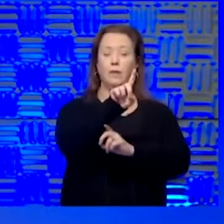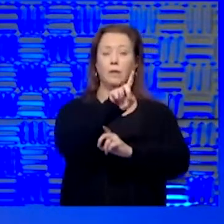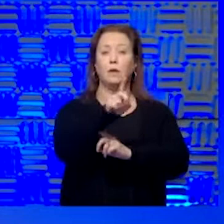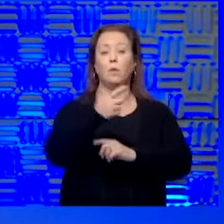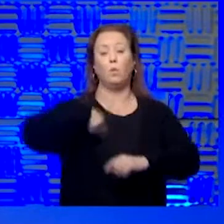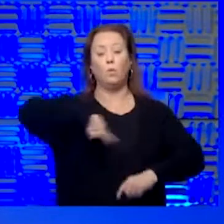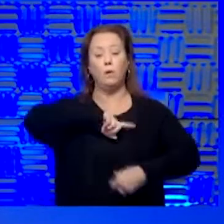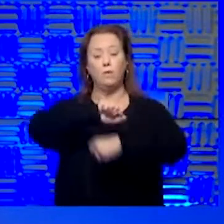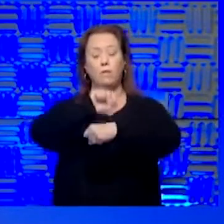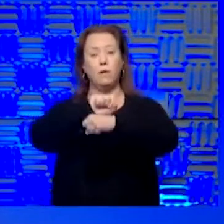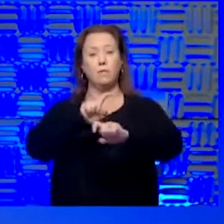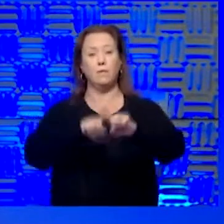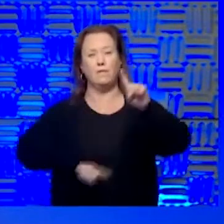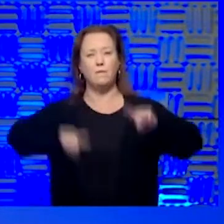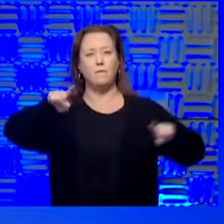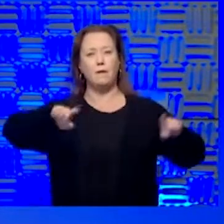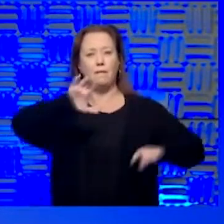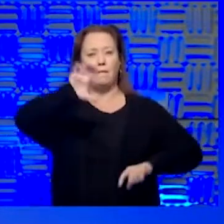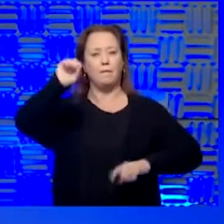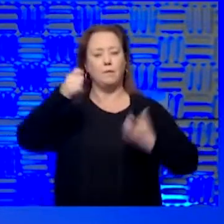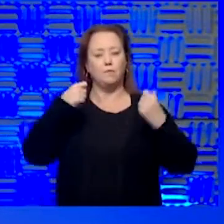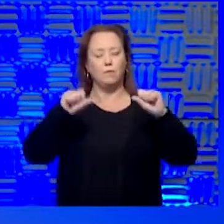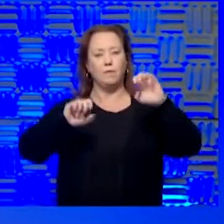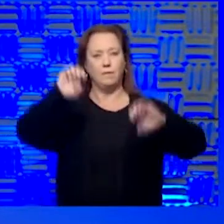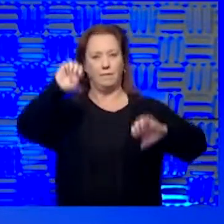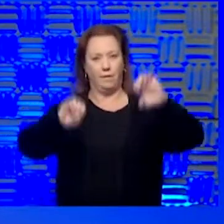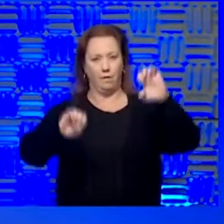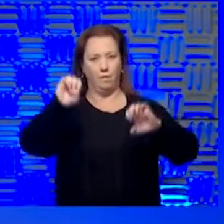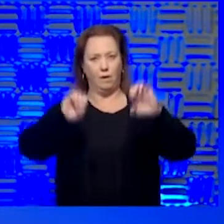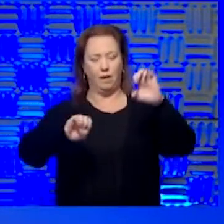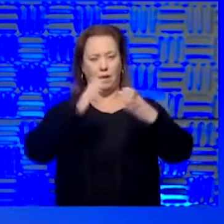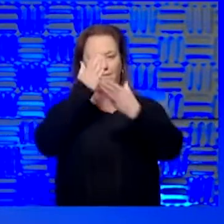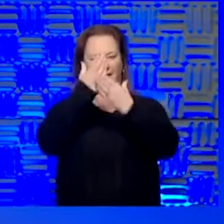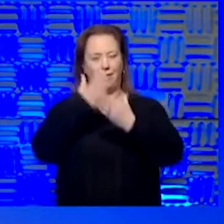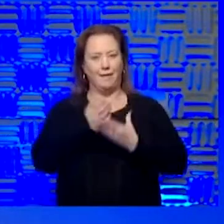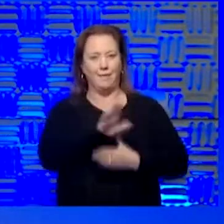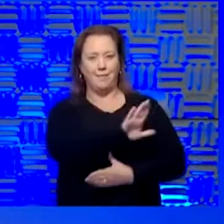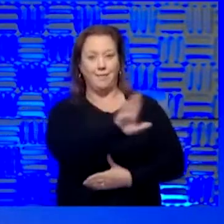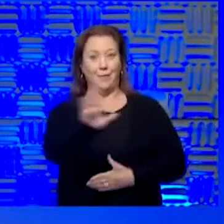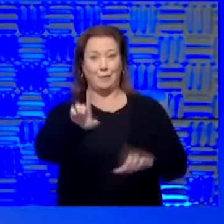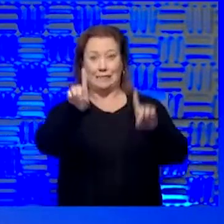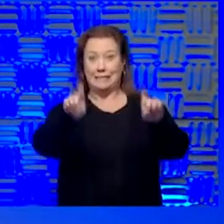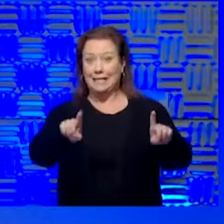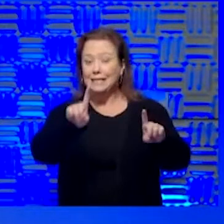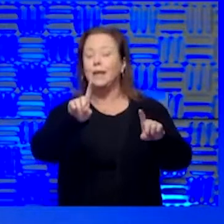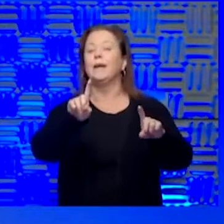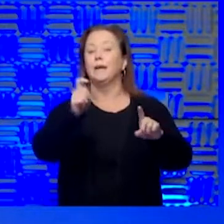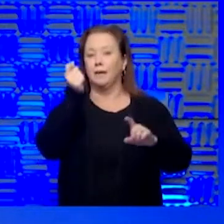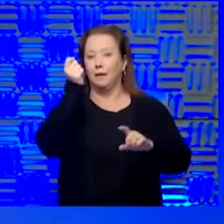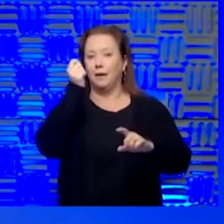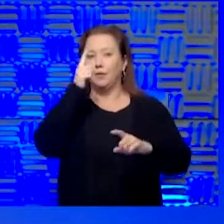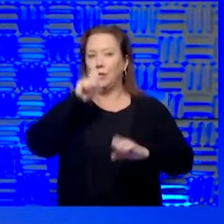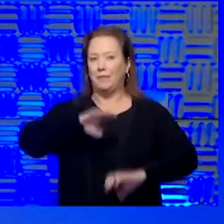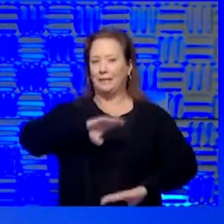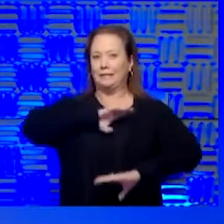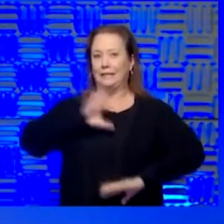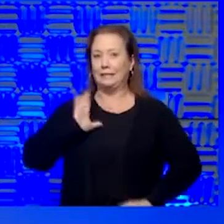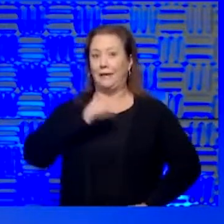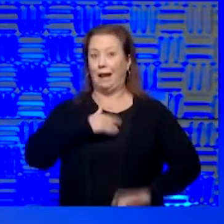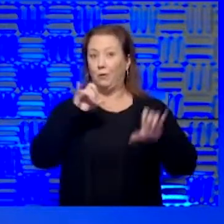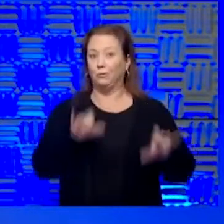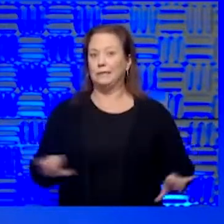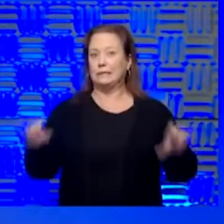with different companies and we are continuing to evaluate and validate those types of tests. And when they are meeting our standards, we will